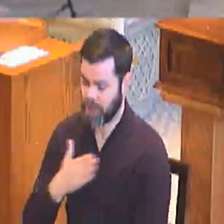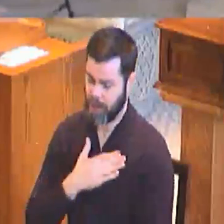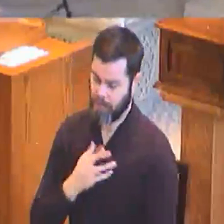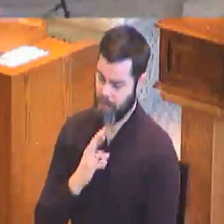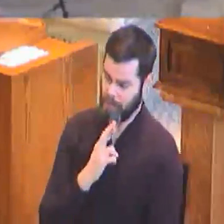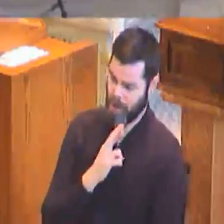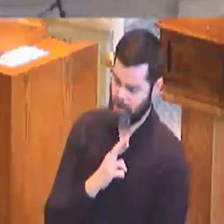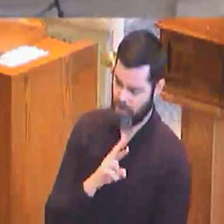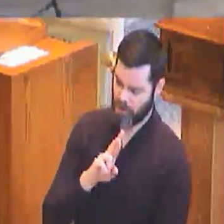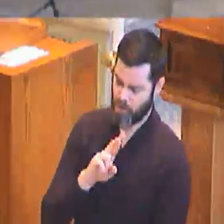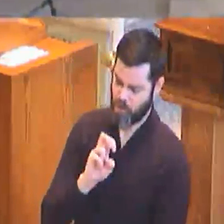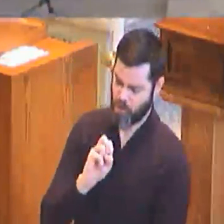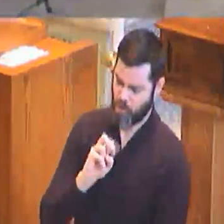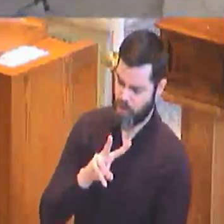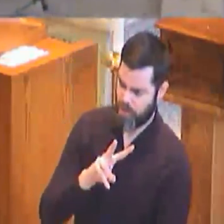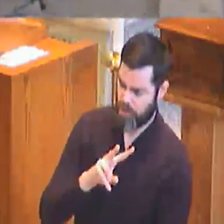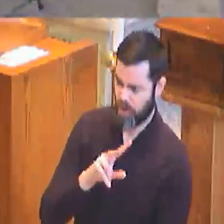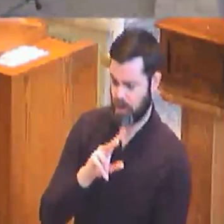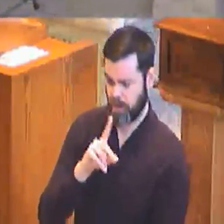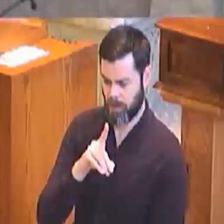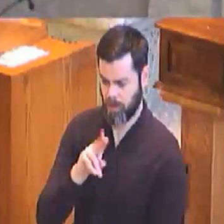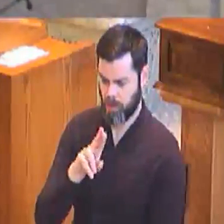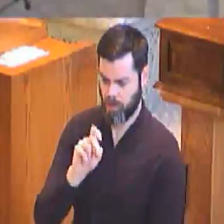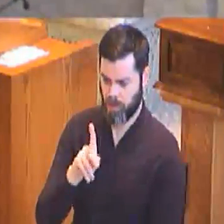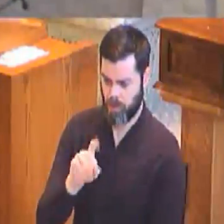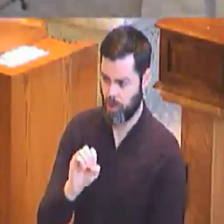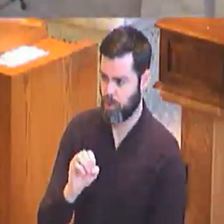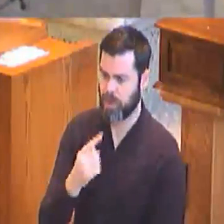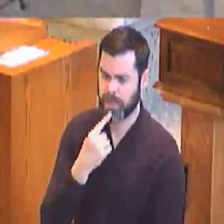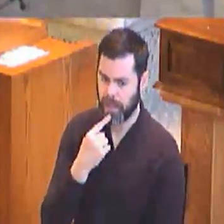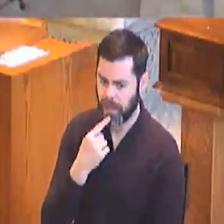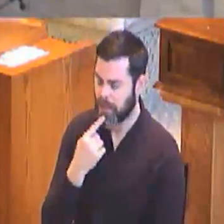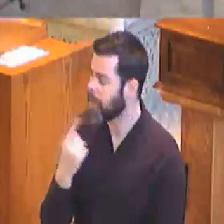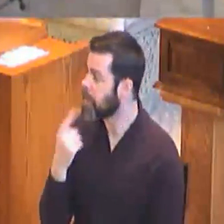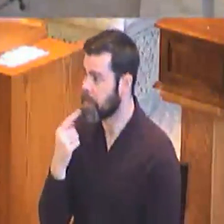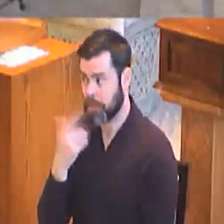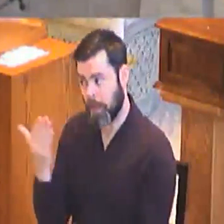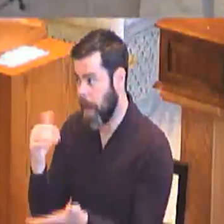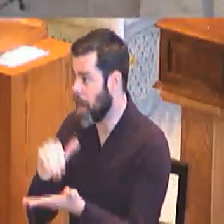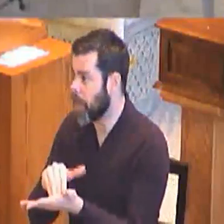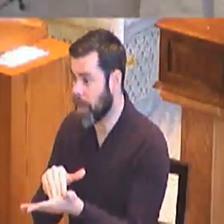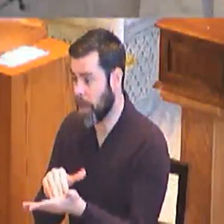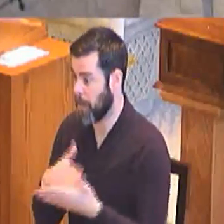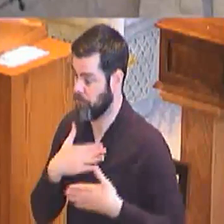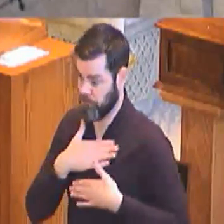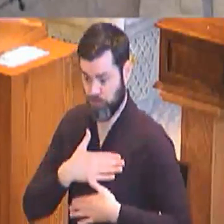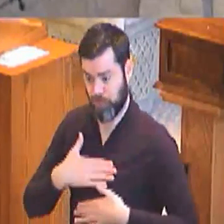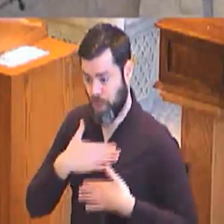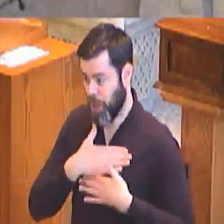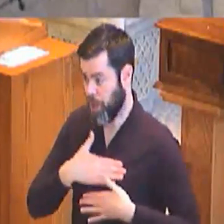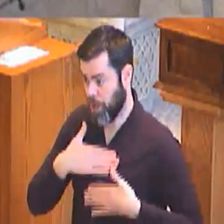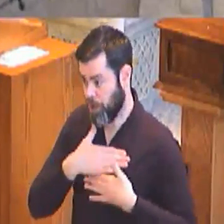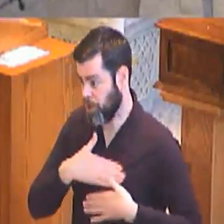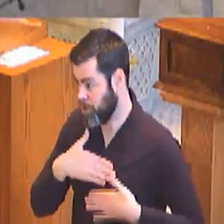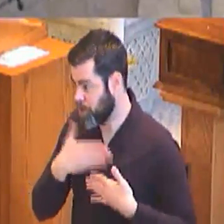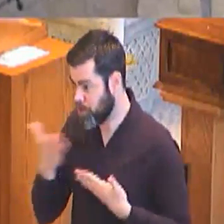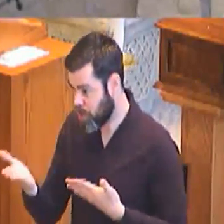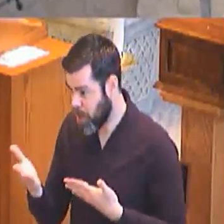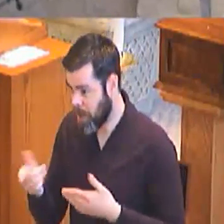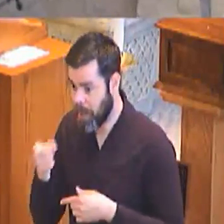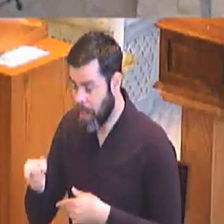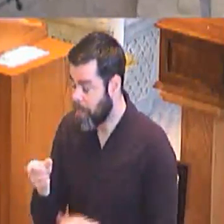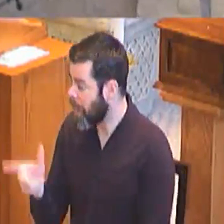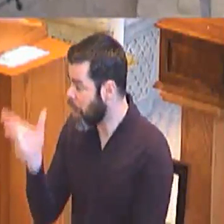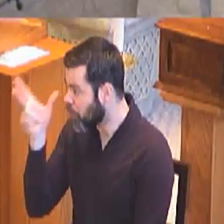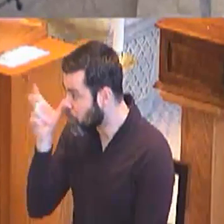to say, tell it again. Half of them wasn't there. The other half was asleep. The other half didn't hear what